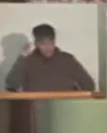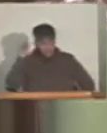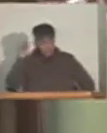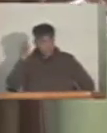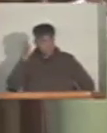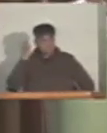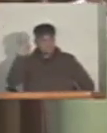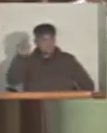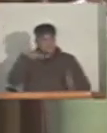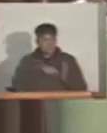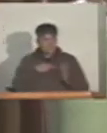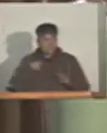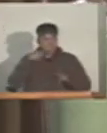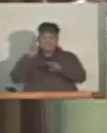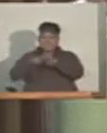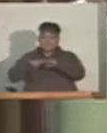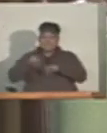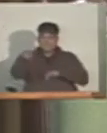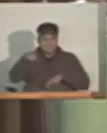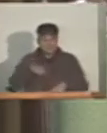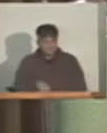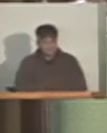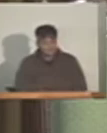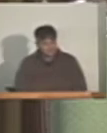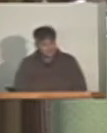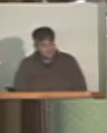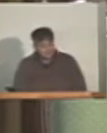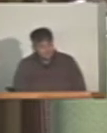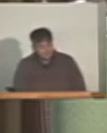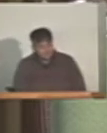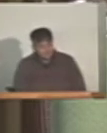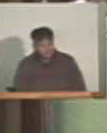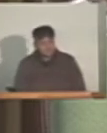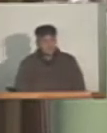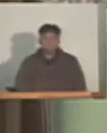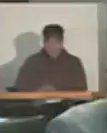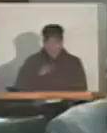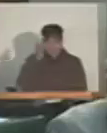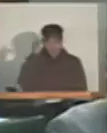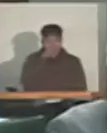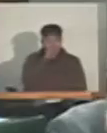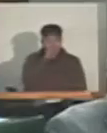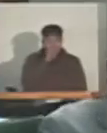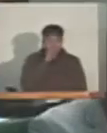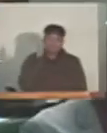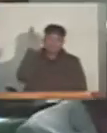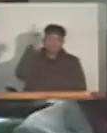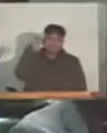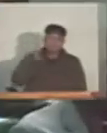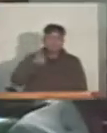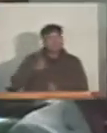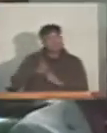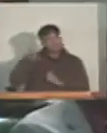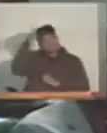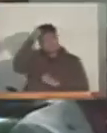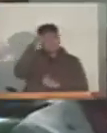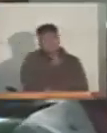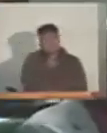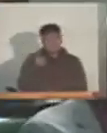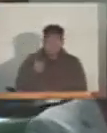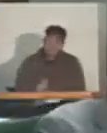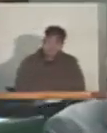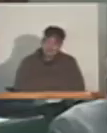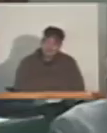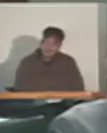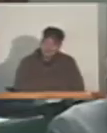seat. Mr. Charles would then allow the opposition MP to speak, but not before admonishing him. Mr. Daly's grouse, a Ministry of